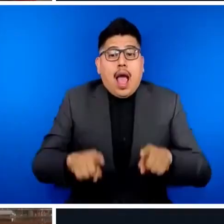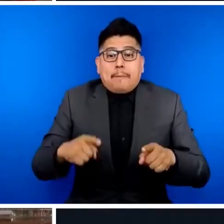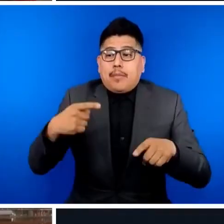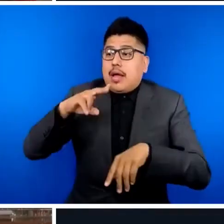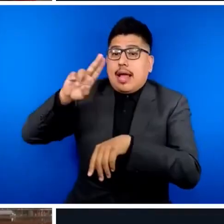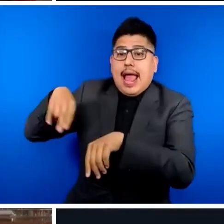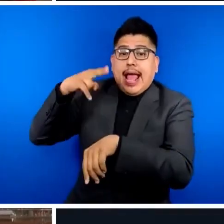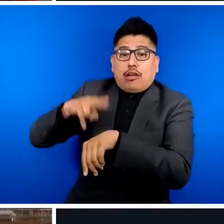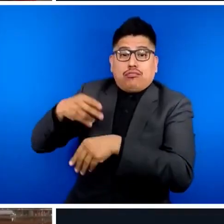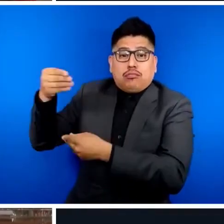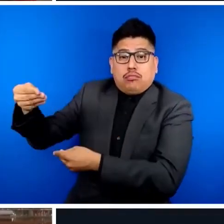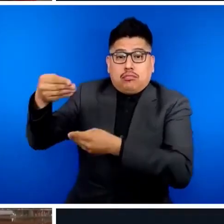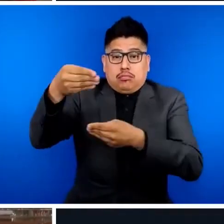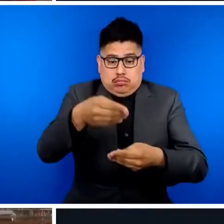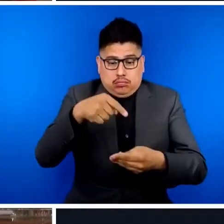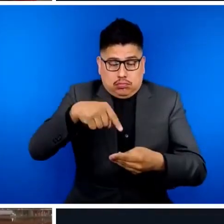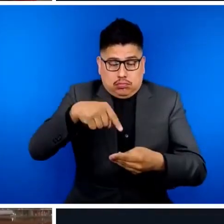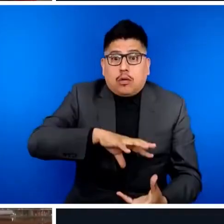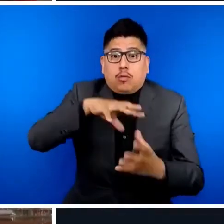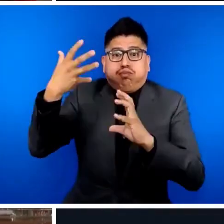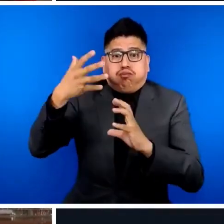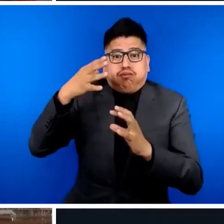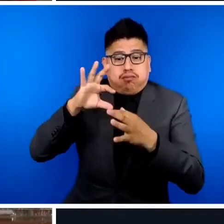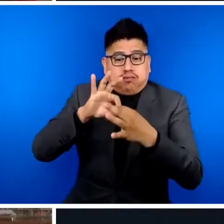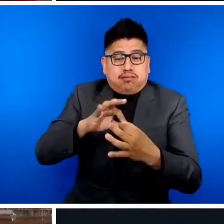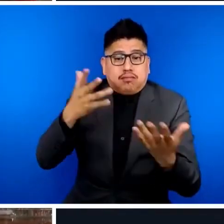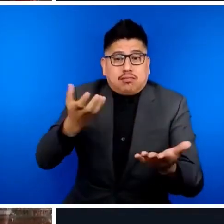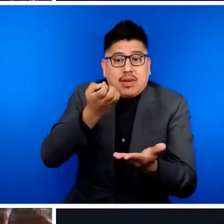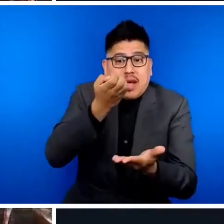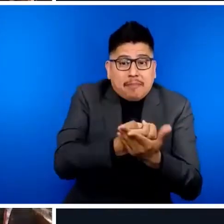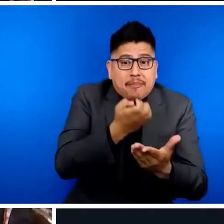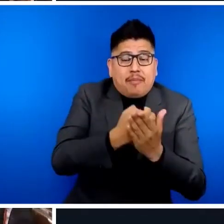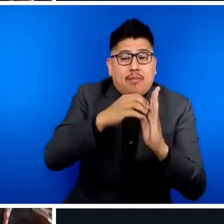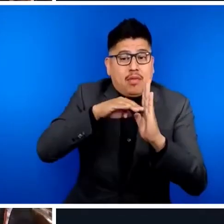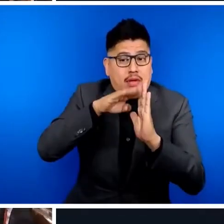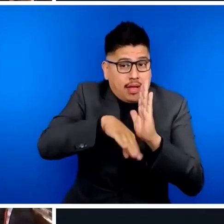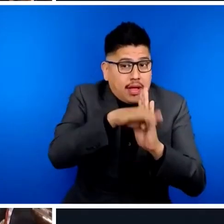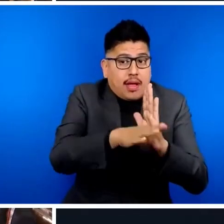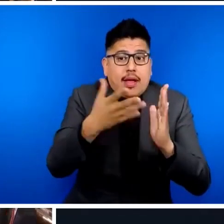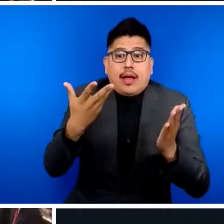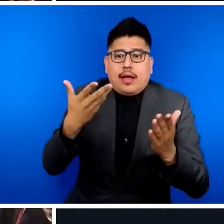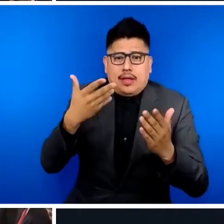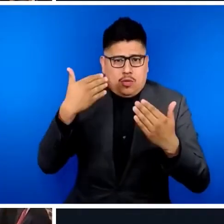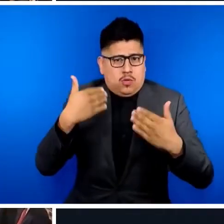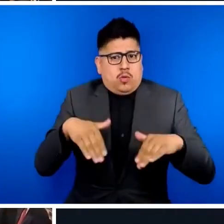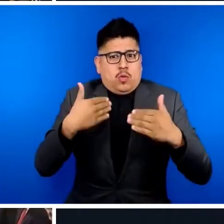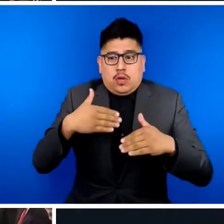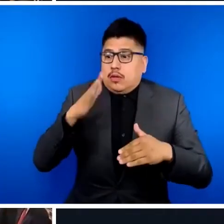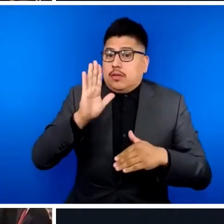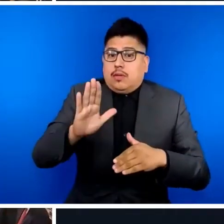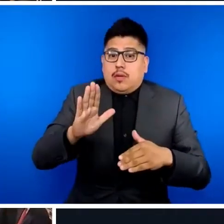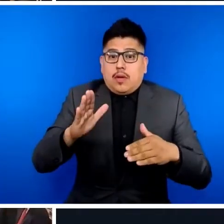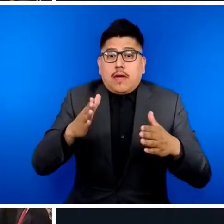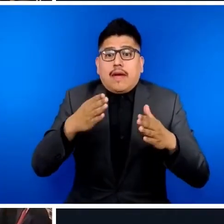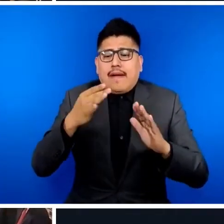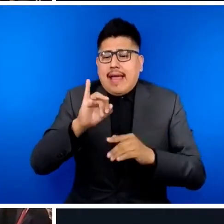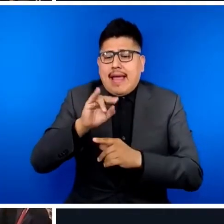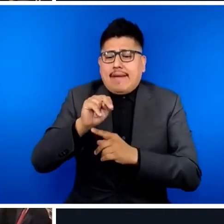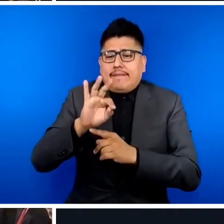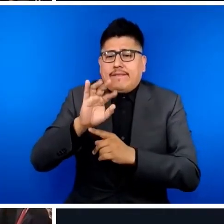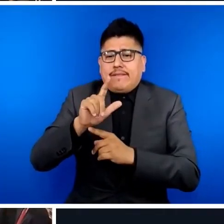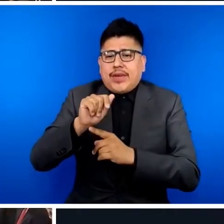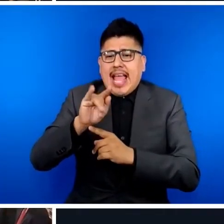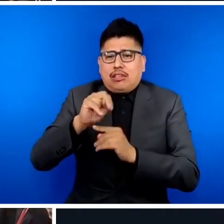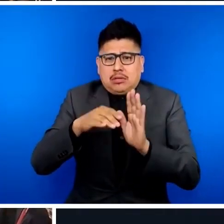stagnant economy, inflation at record levels, a wide open border, horrendous recruitment